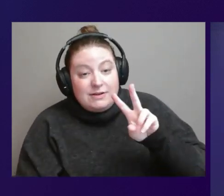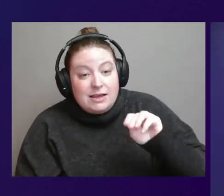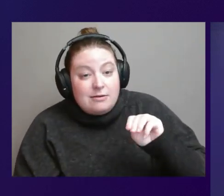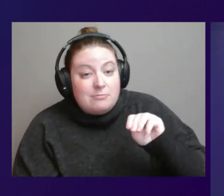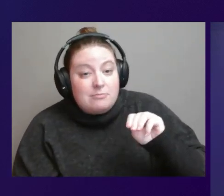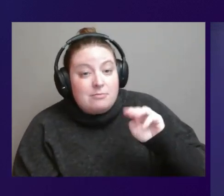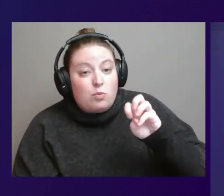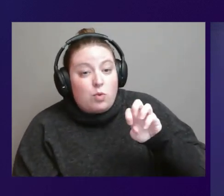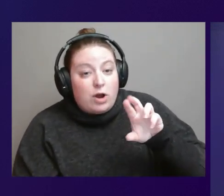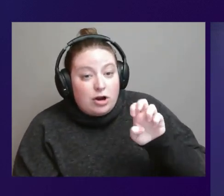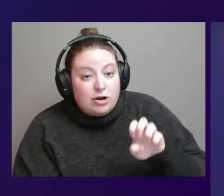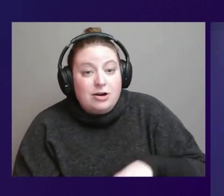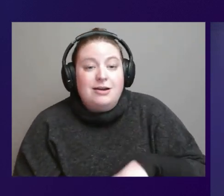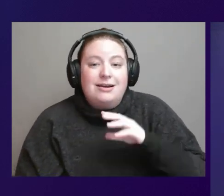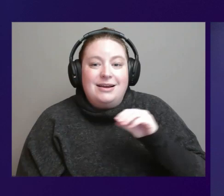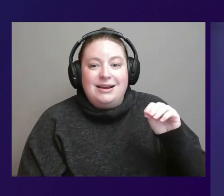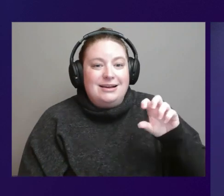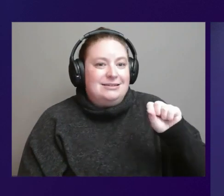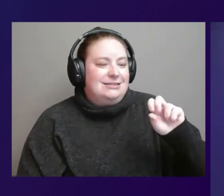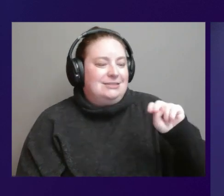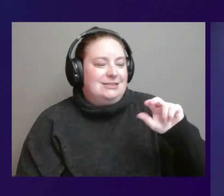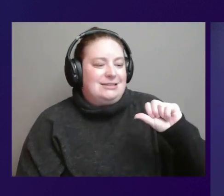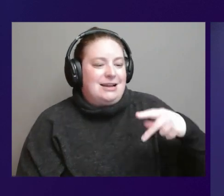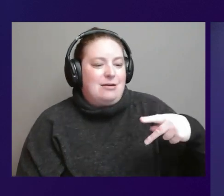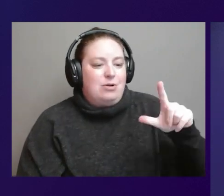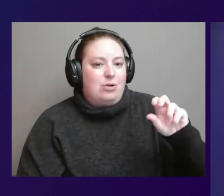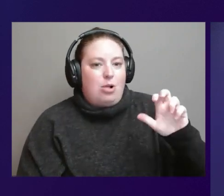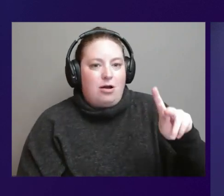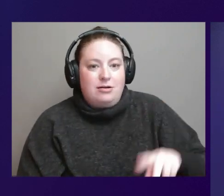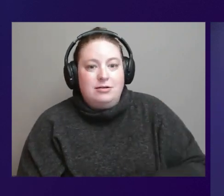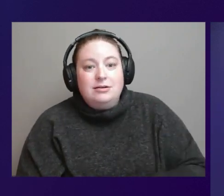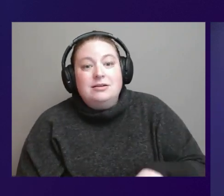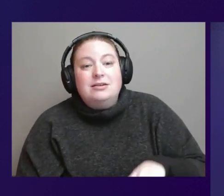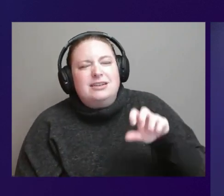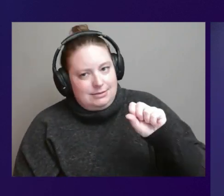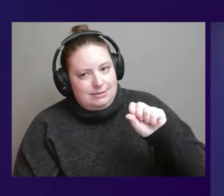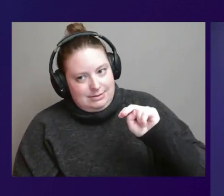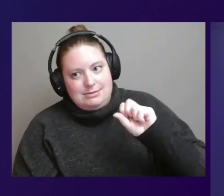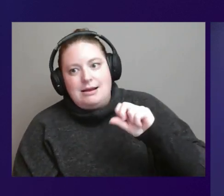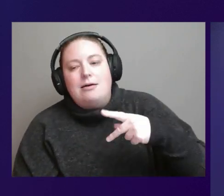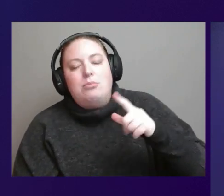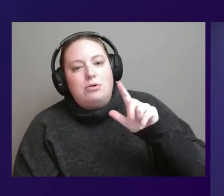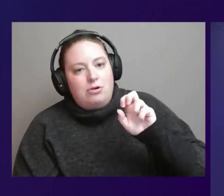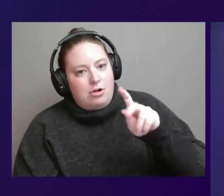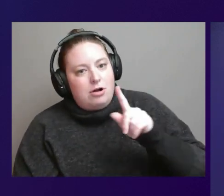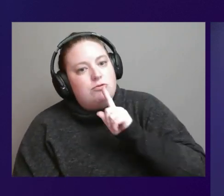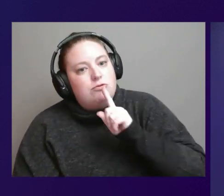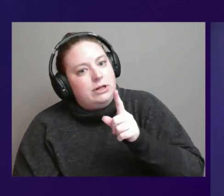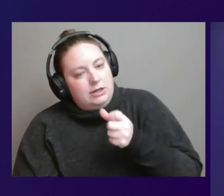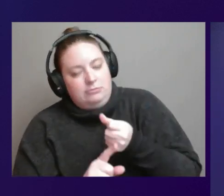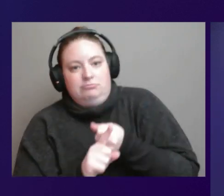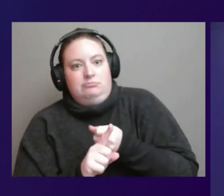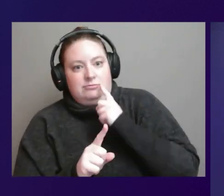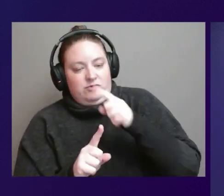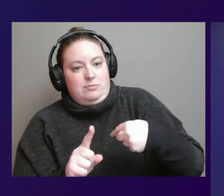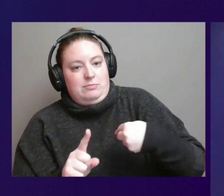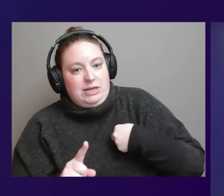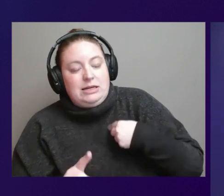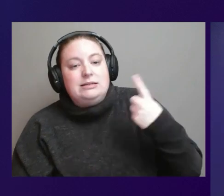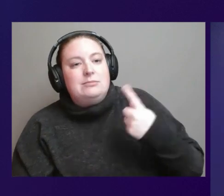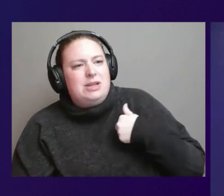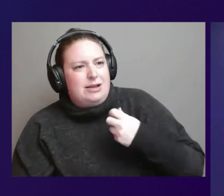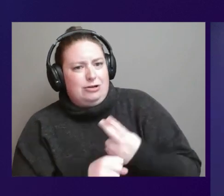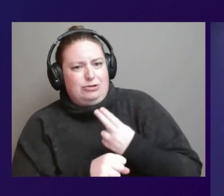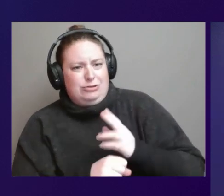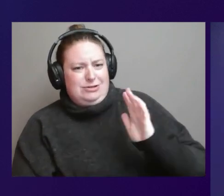of course, SnapBlock, which we talked about in the previous session. Yeah, SnapBlock absolutely hit home for me, Andy, because it's something that I even used way back in the